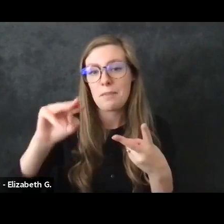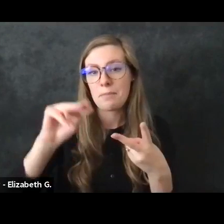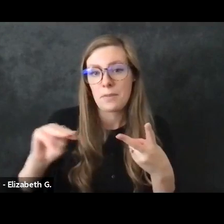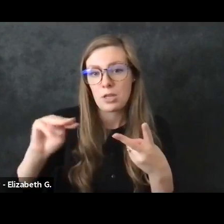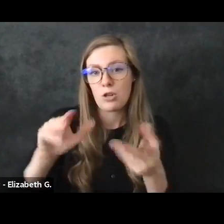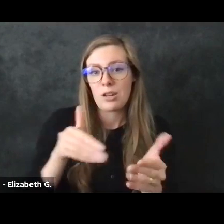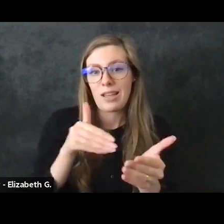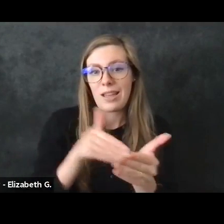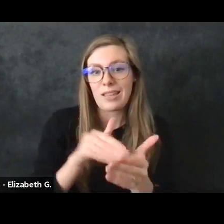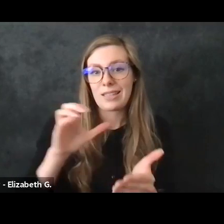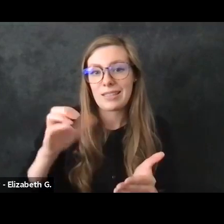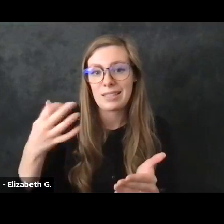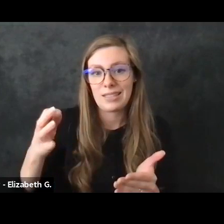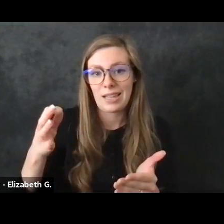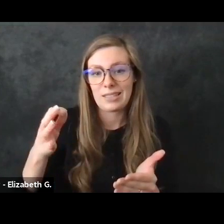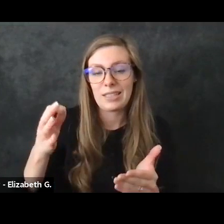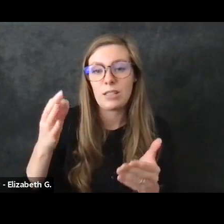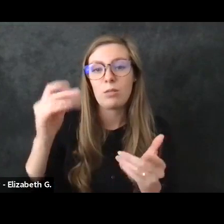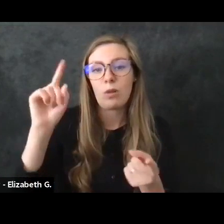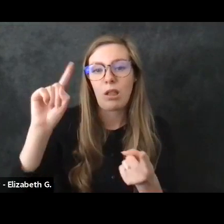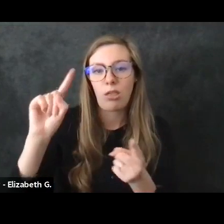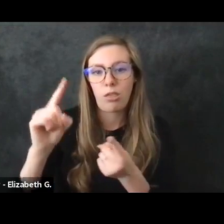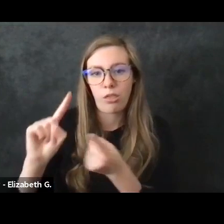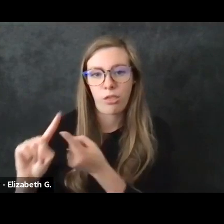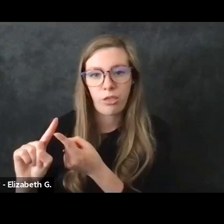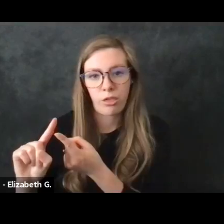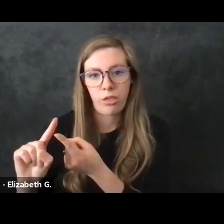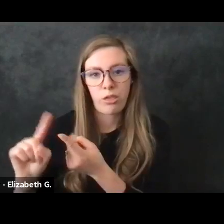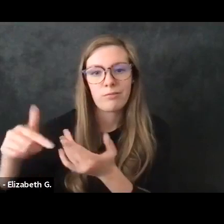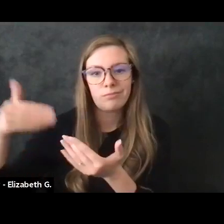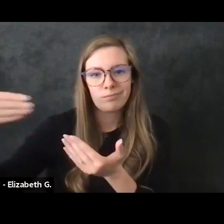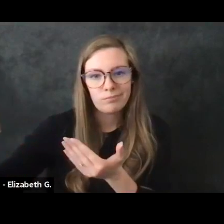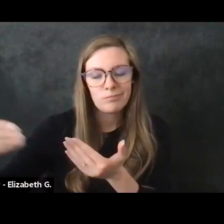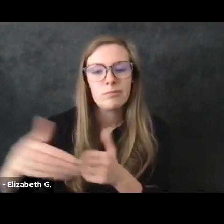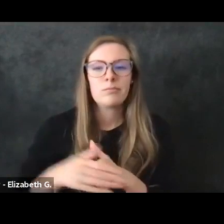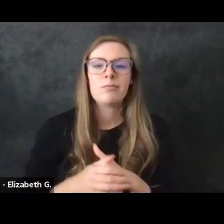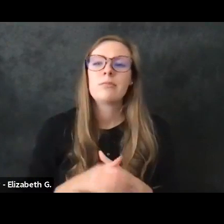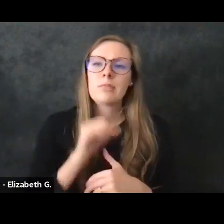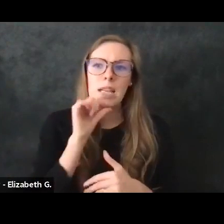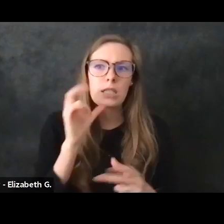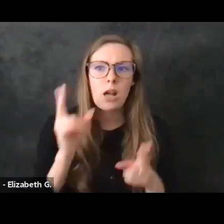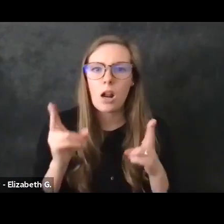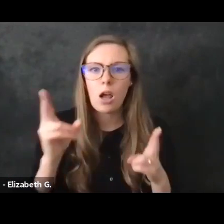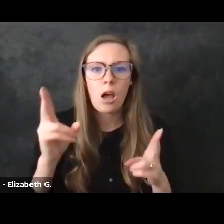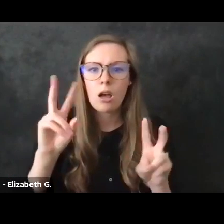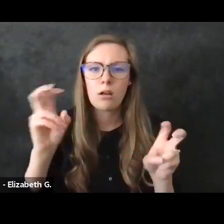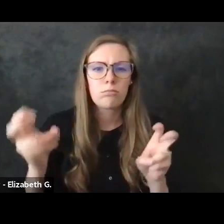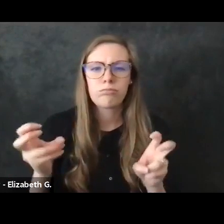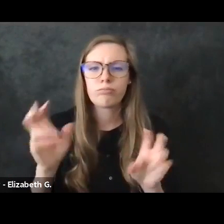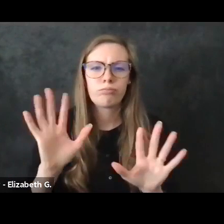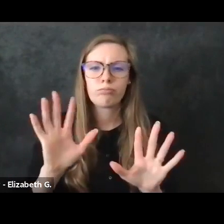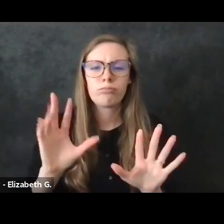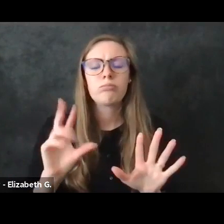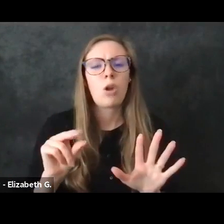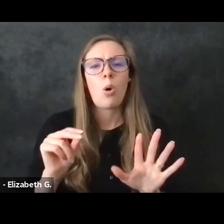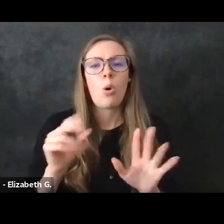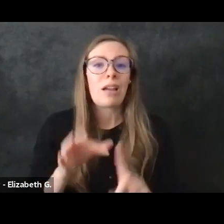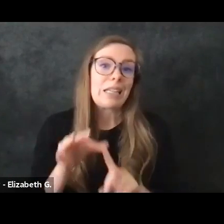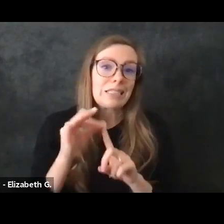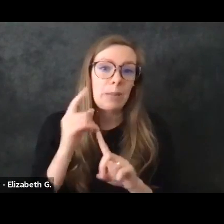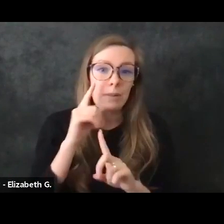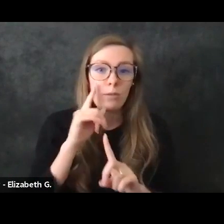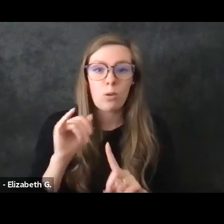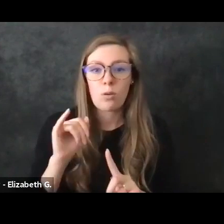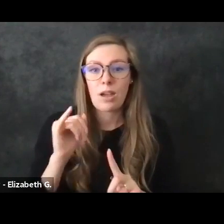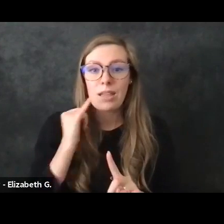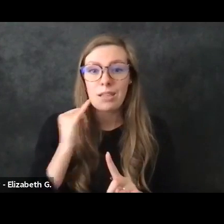against COVID-19 diminishes over time. But this is not an urgent issue except for perhaps those who are immune compromised